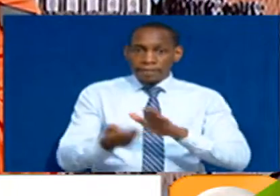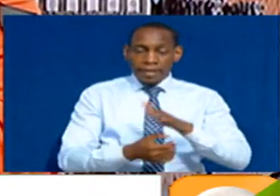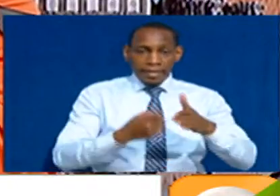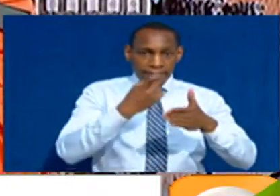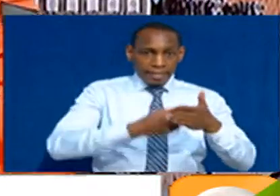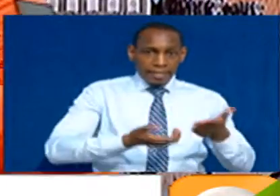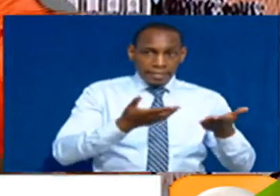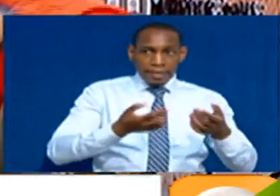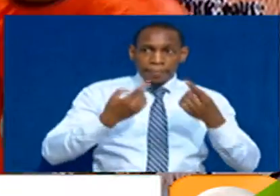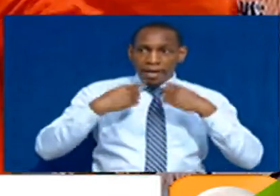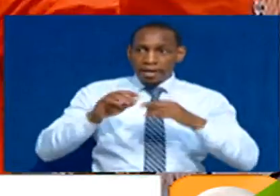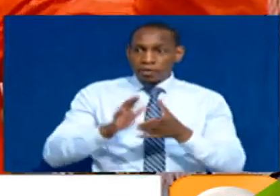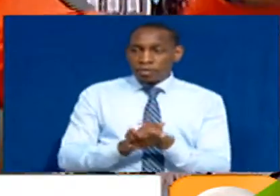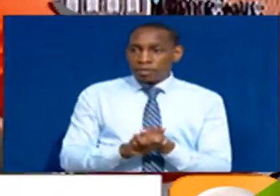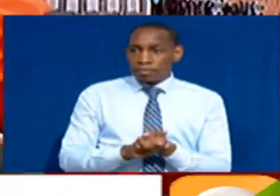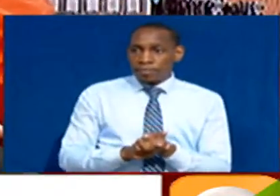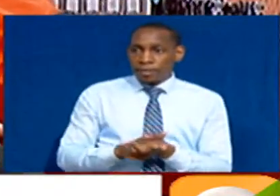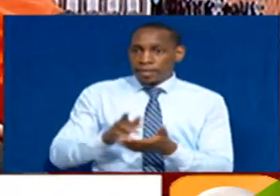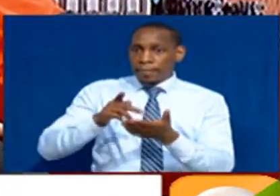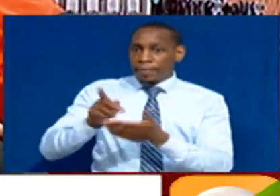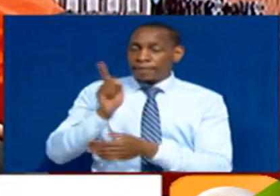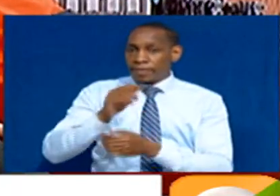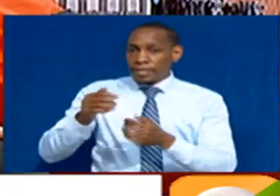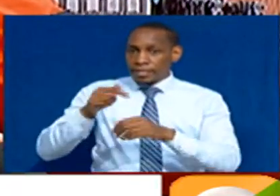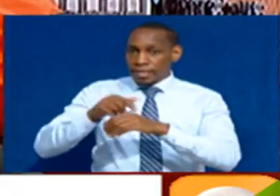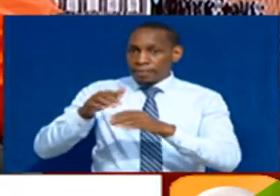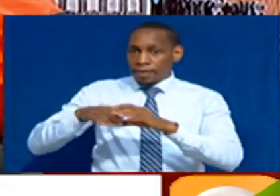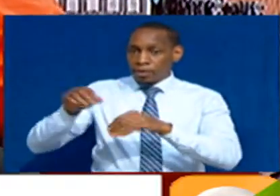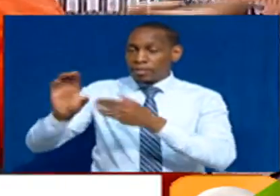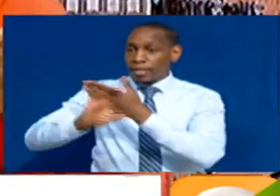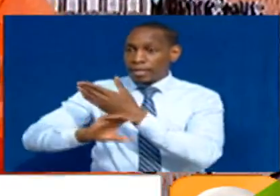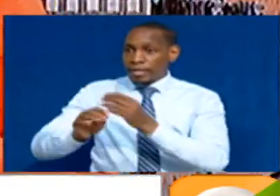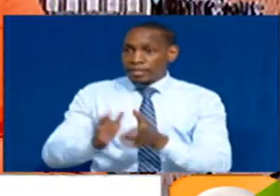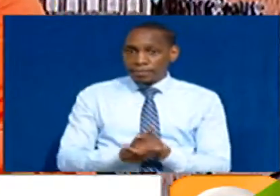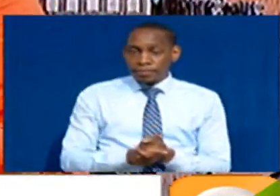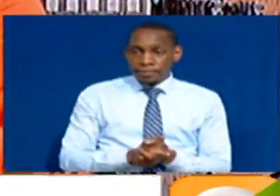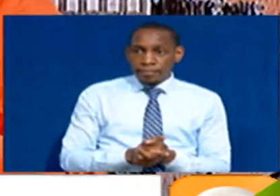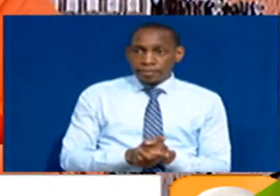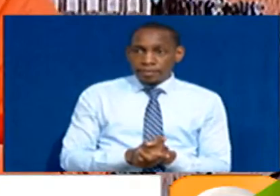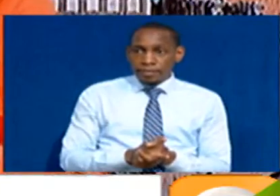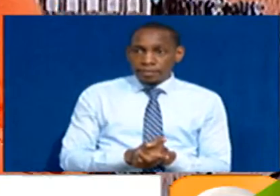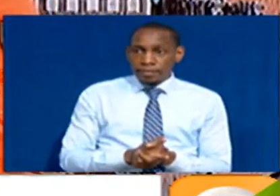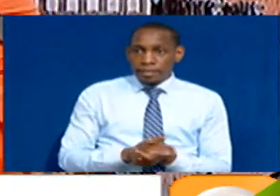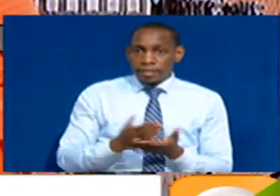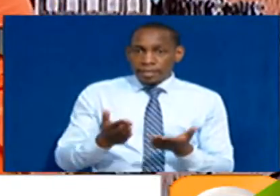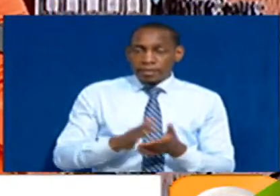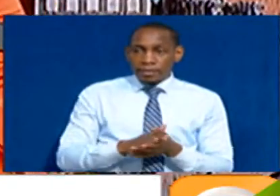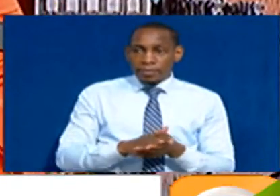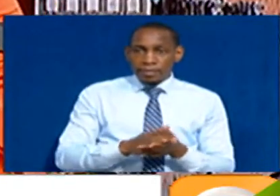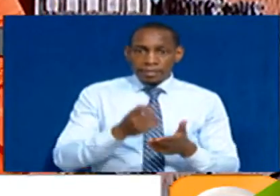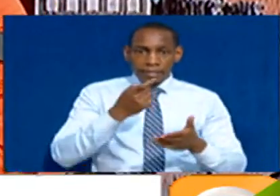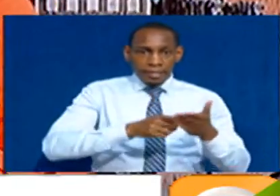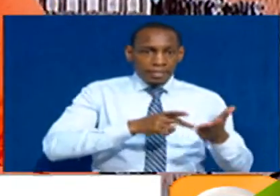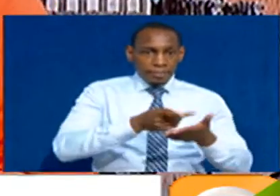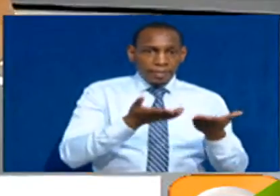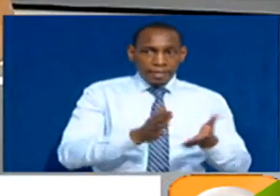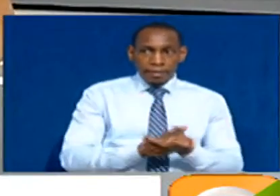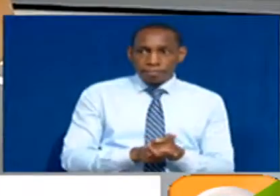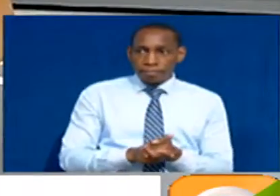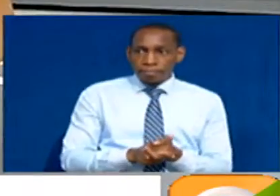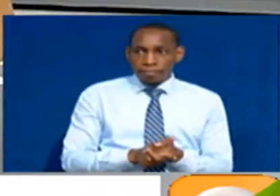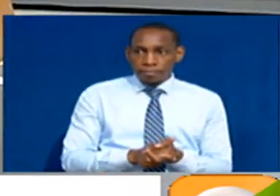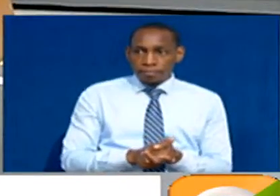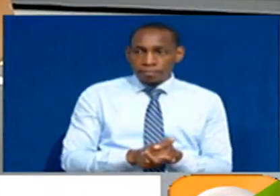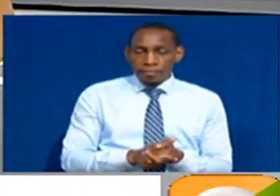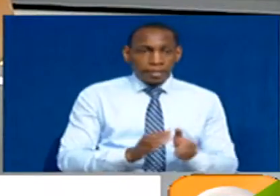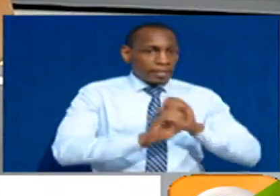here, declare how much you've paid abroad, you know, and then see whether there's any need for you to pay any taxes here. Greater transparency.